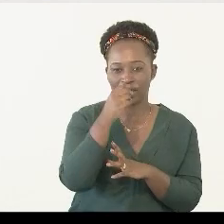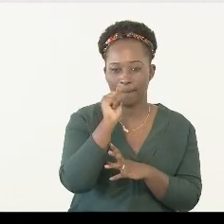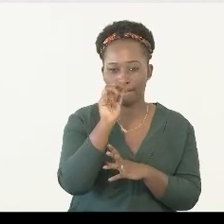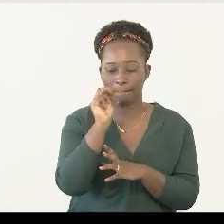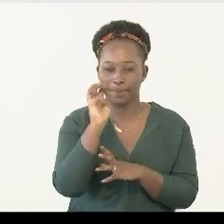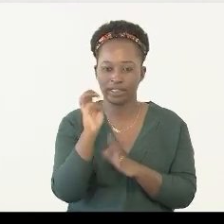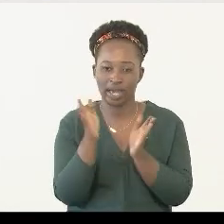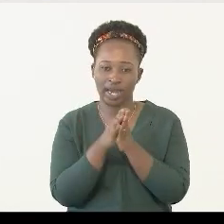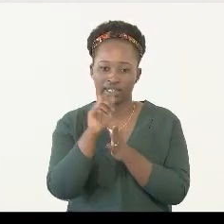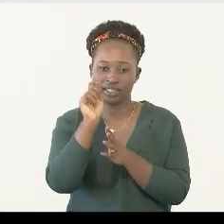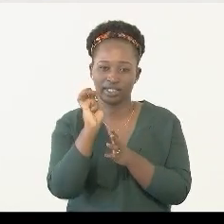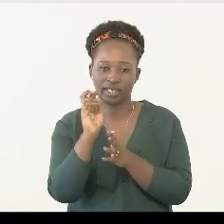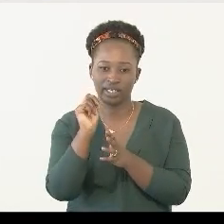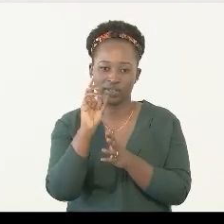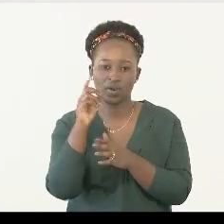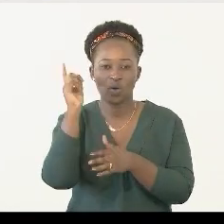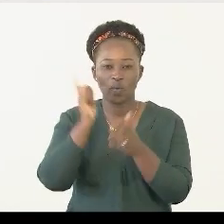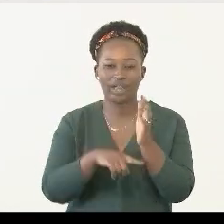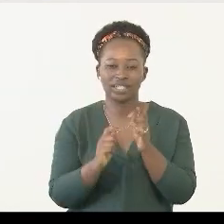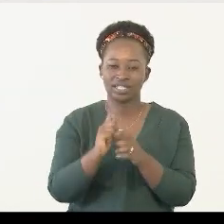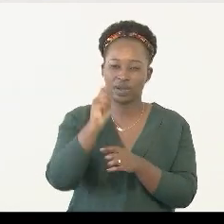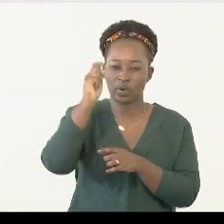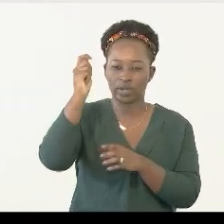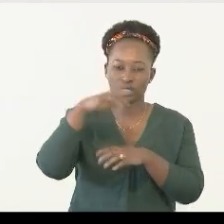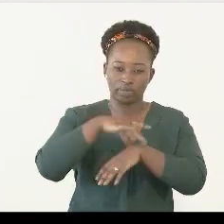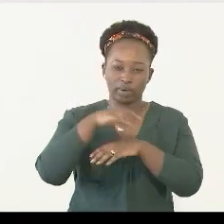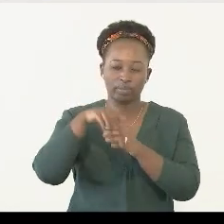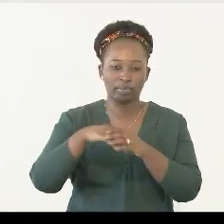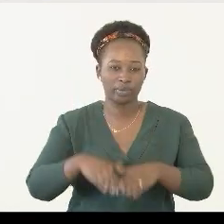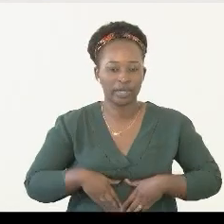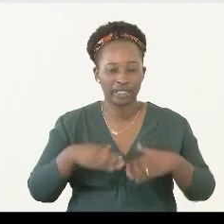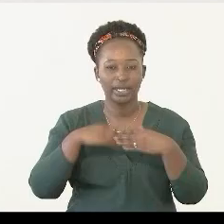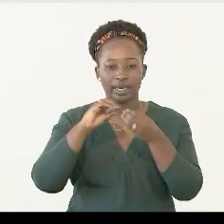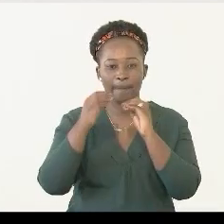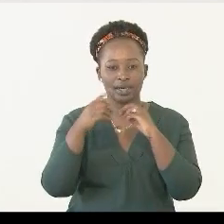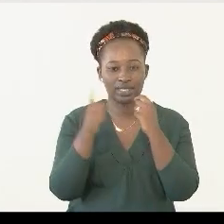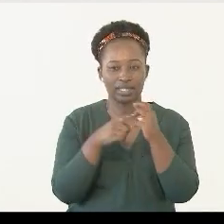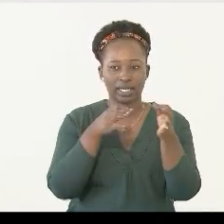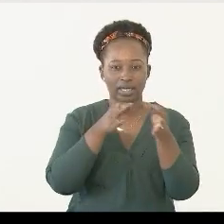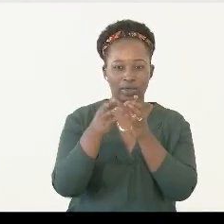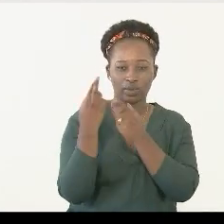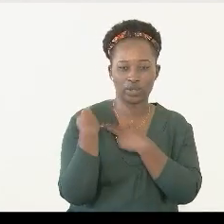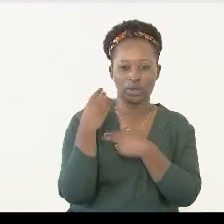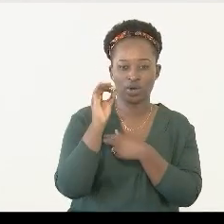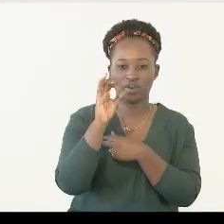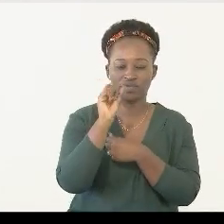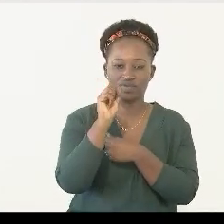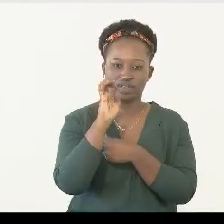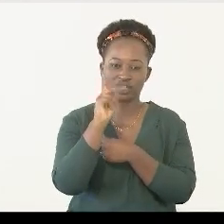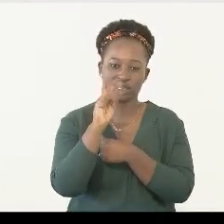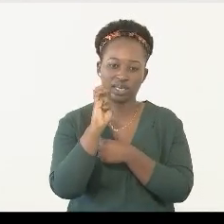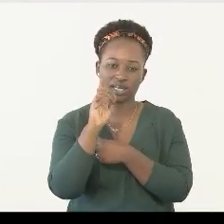Question number 5, what is the longest bone in the human body? Question number 6, explain the role of skeletal system